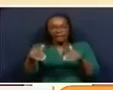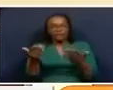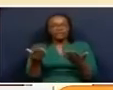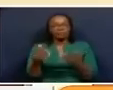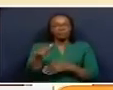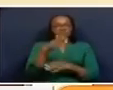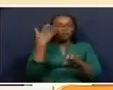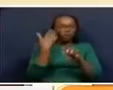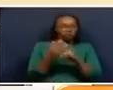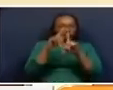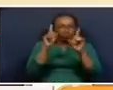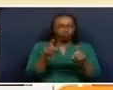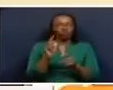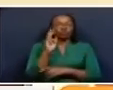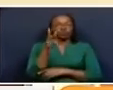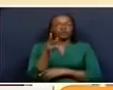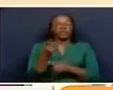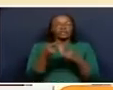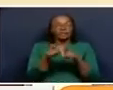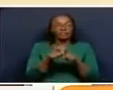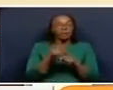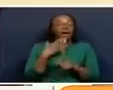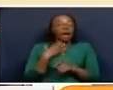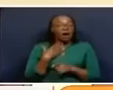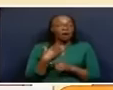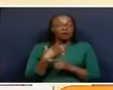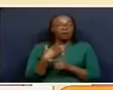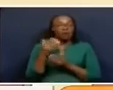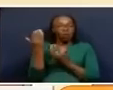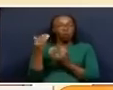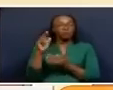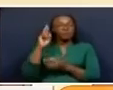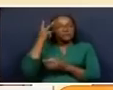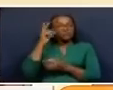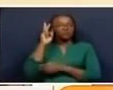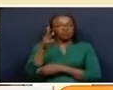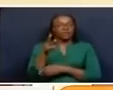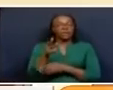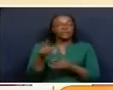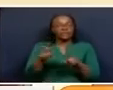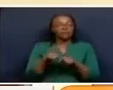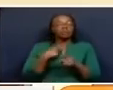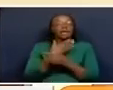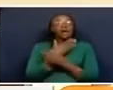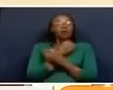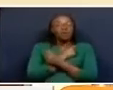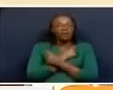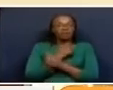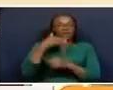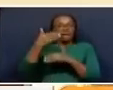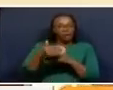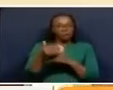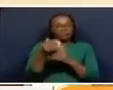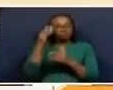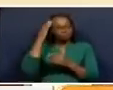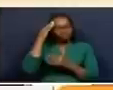difficult question. And I hope that they will change their minds. In fact, what I would love, after very careful thought, is a direct debate